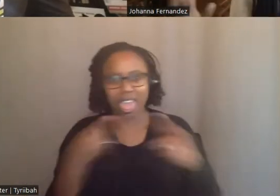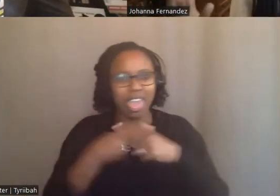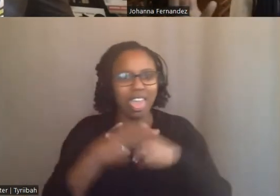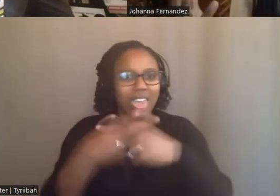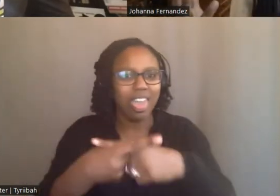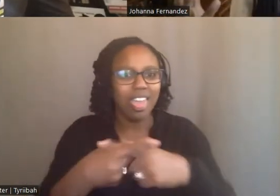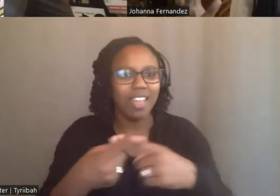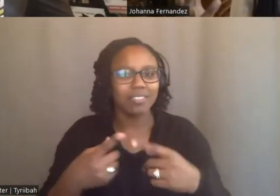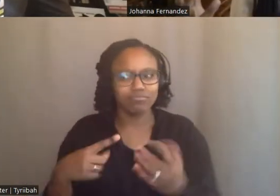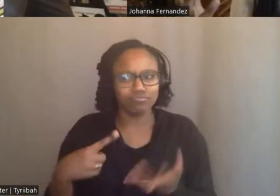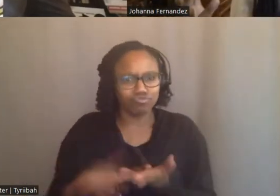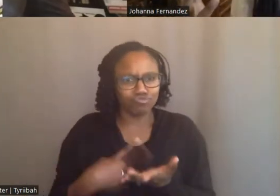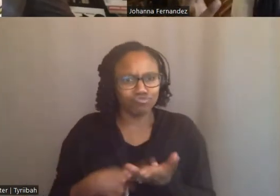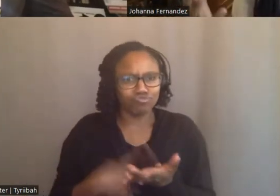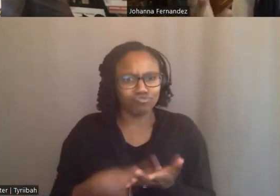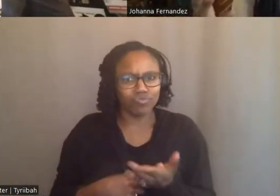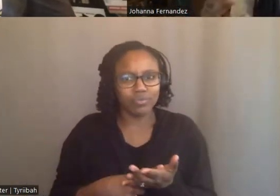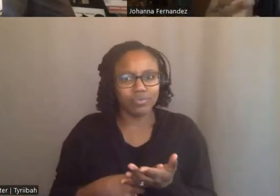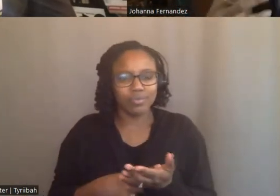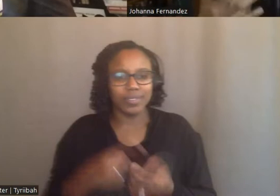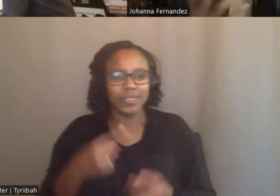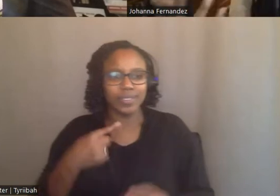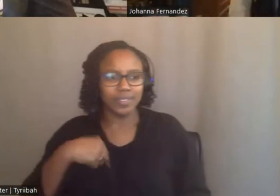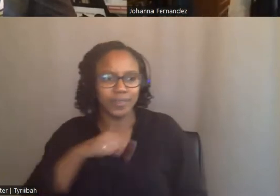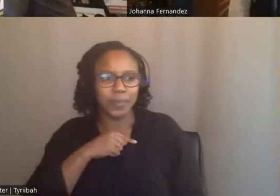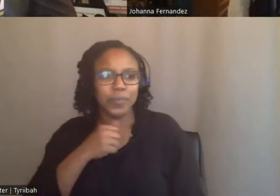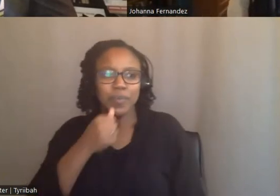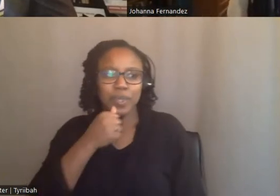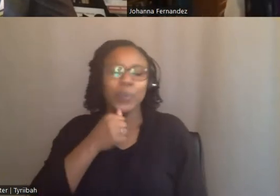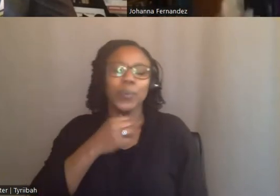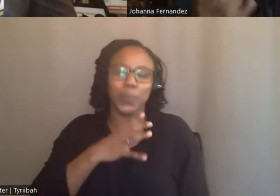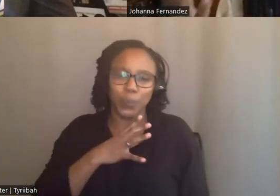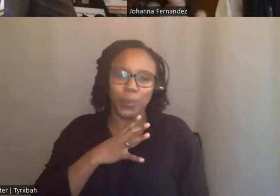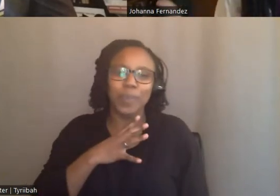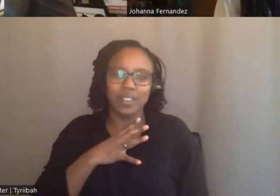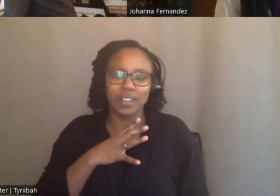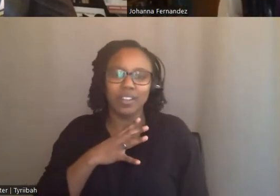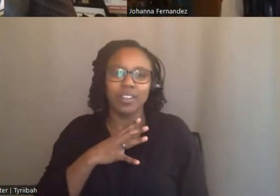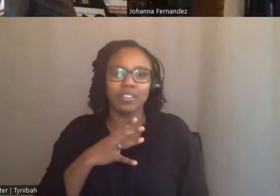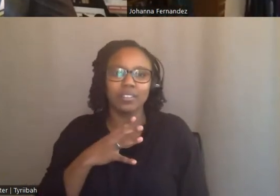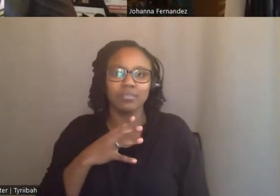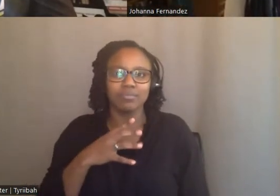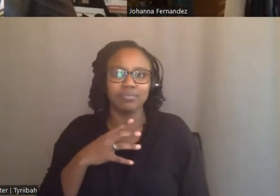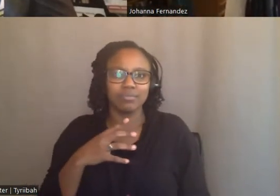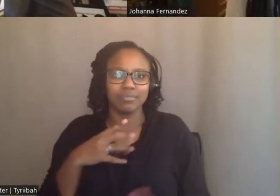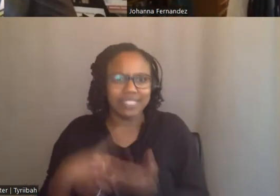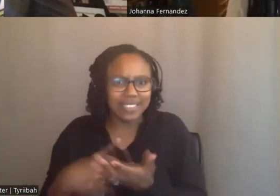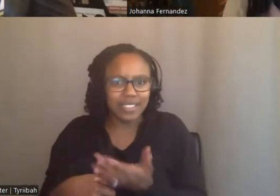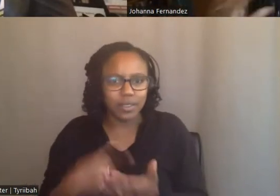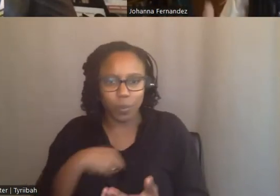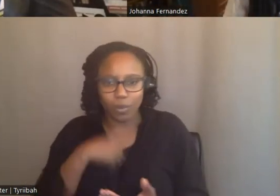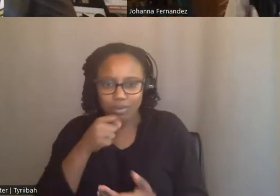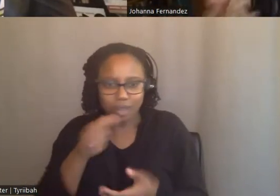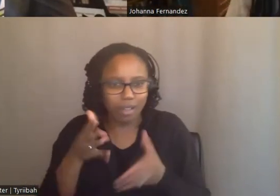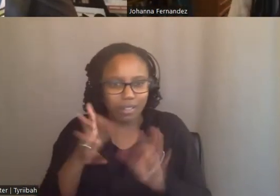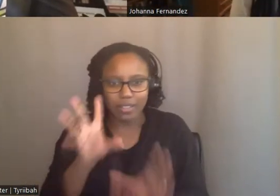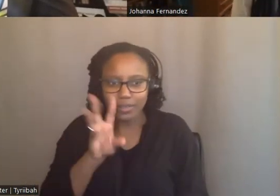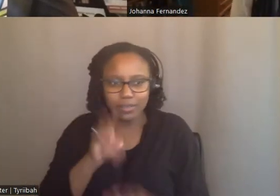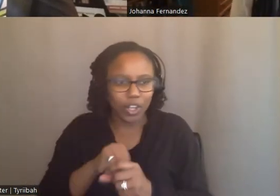not allowed to be part of the defense ministry. We're not